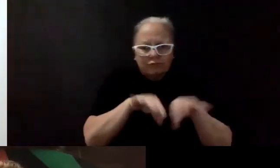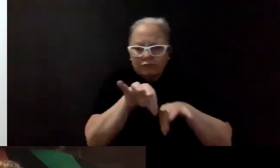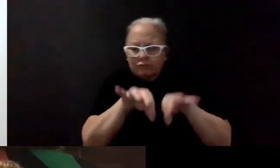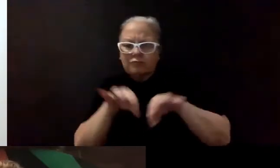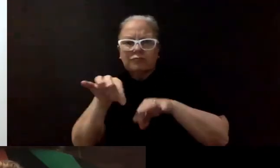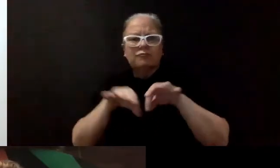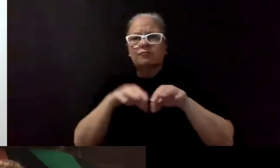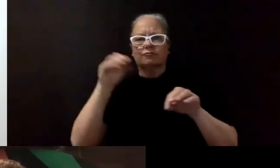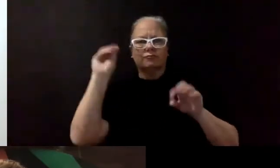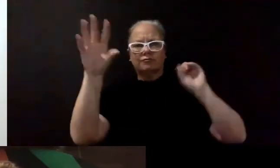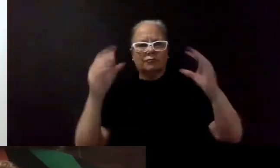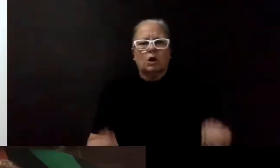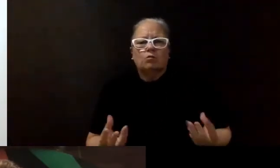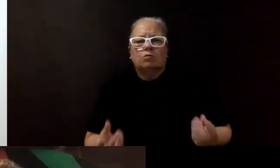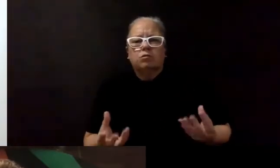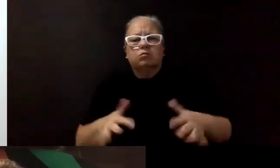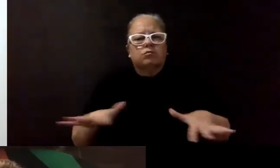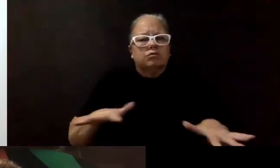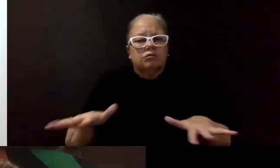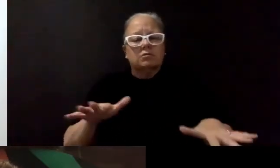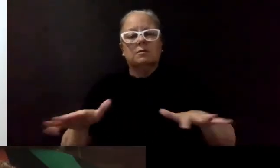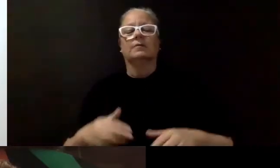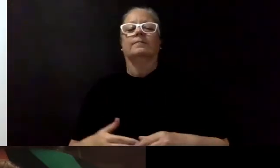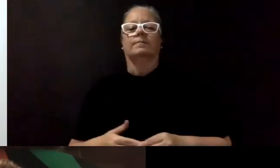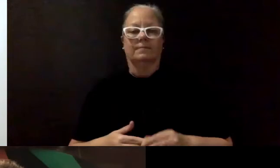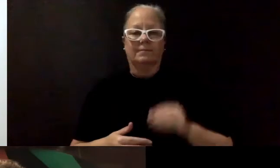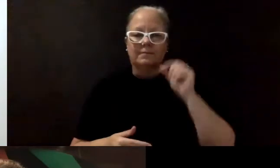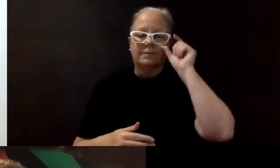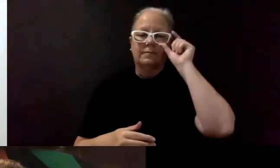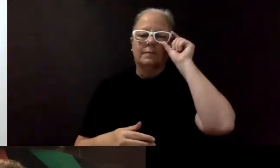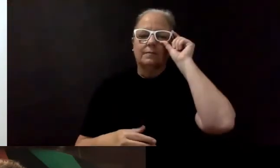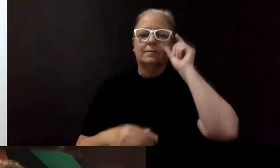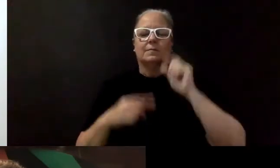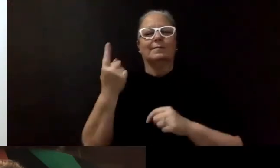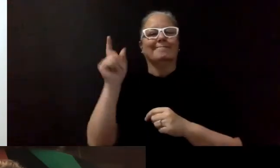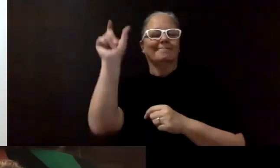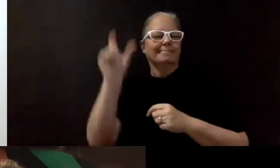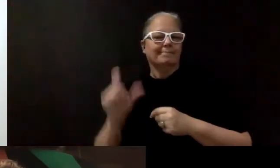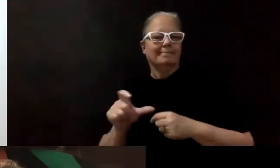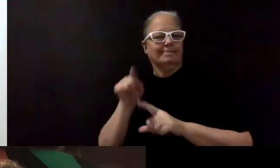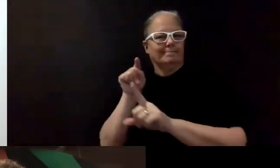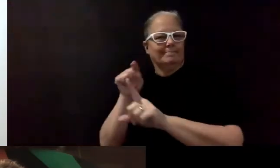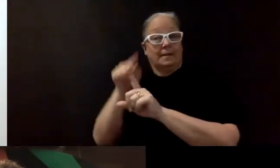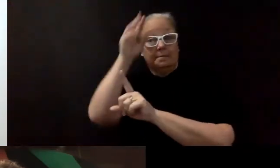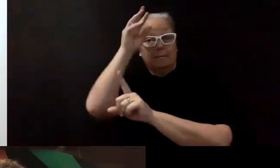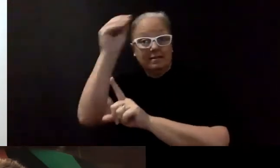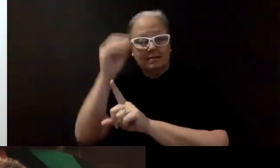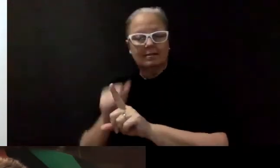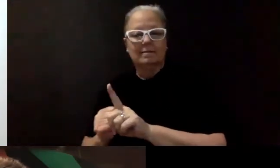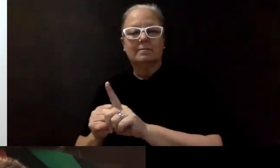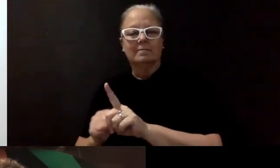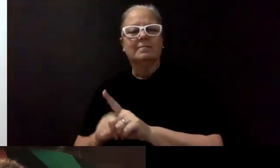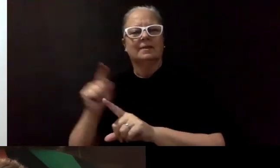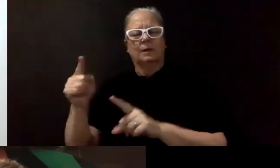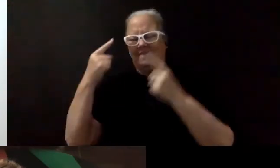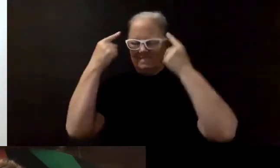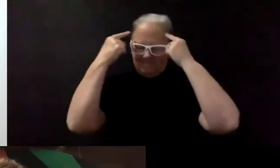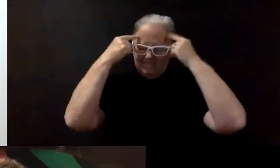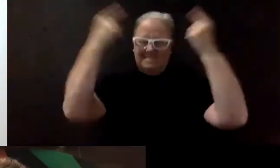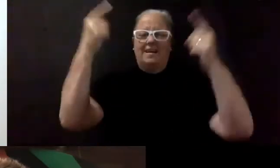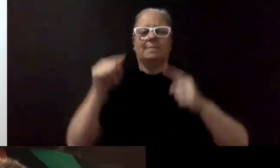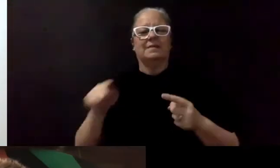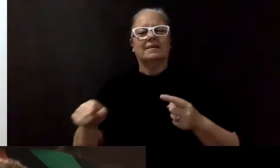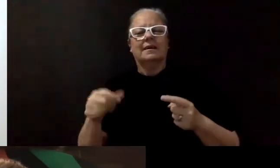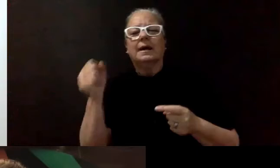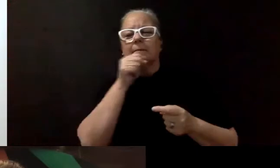And then Avalanche City, or Dave Baxter, who is a really famous New Zealand musician, he reached